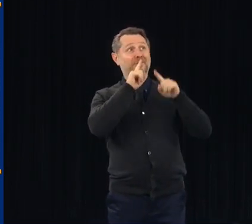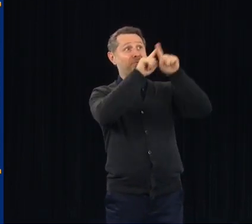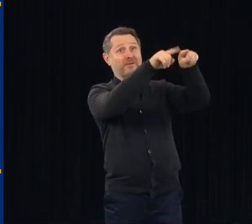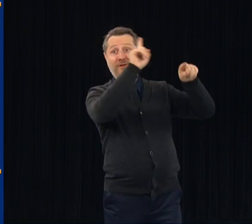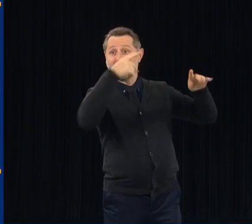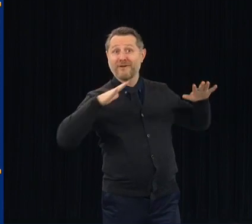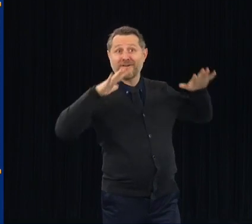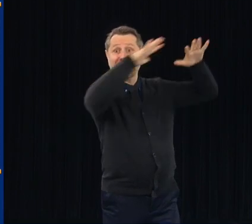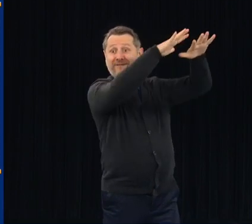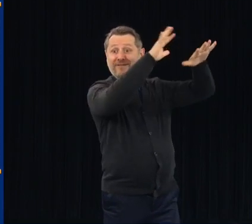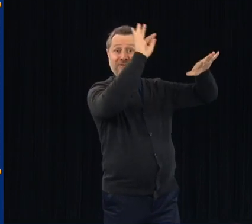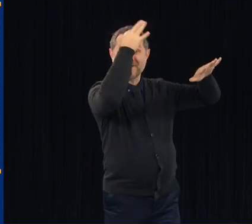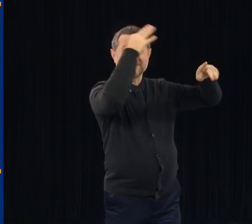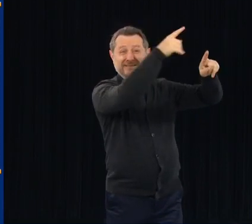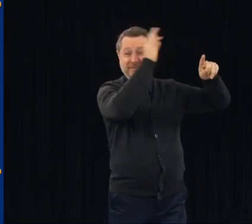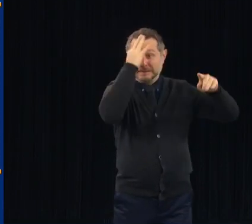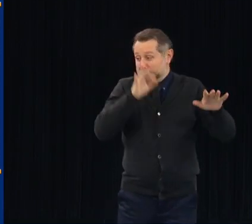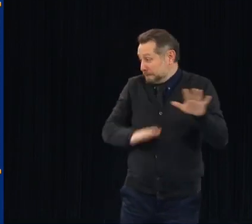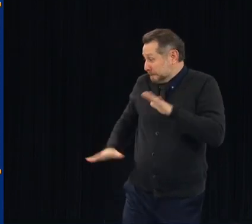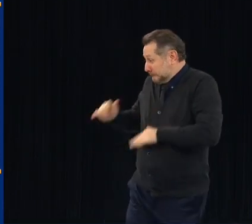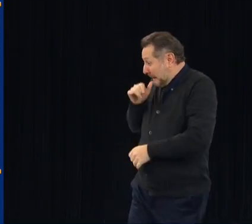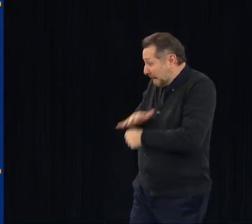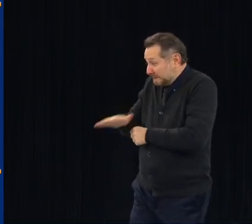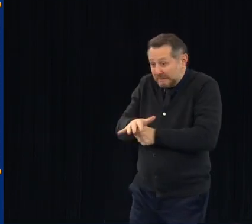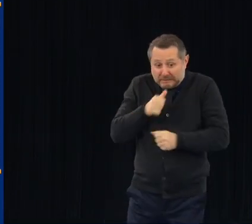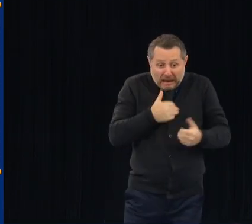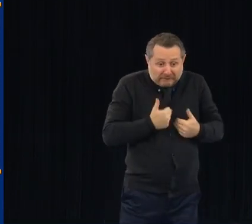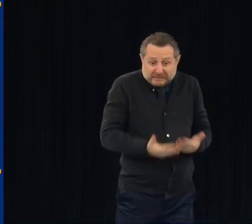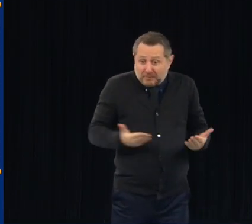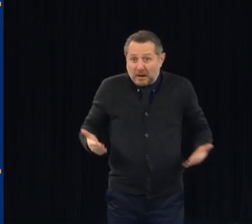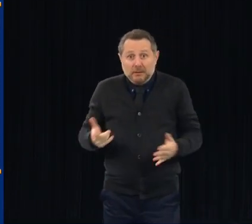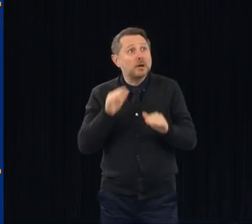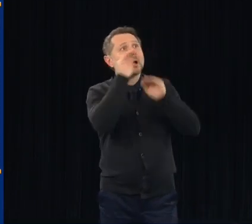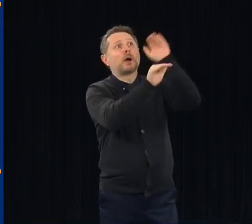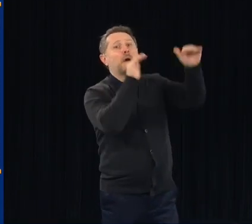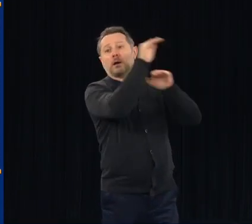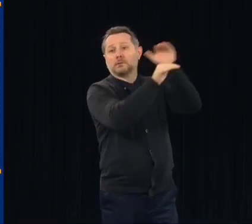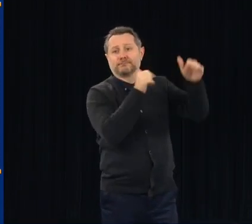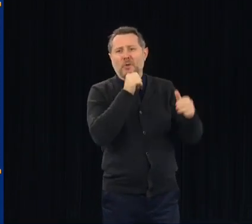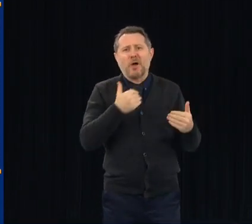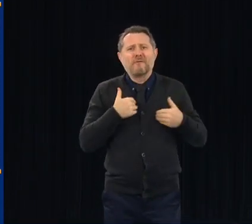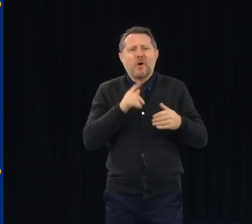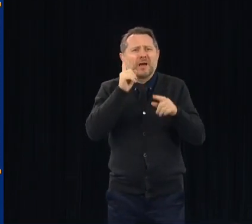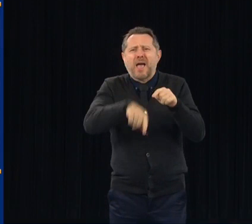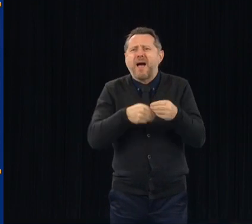to take care of New York and Illinois and Texas and Florida and California.